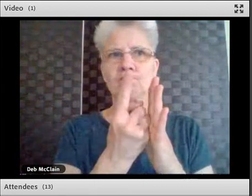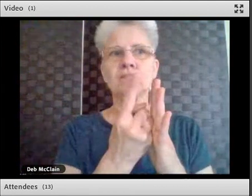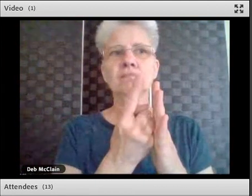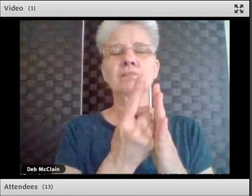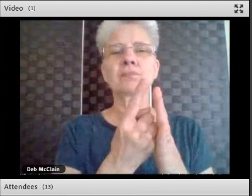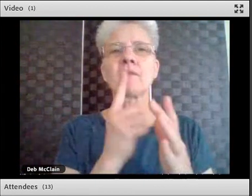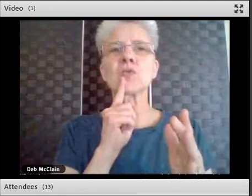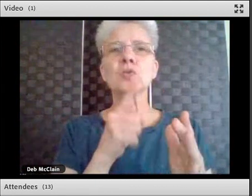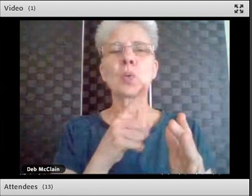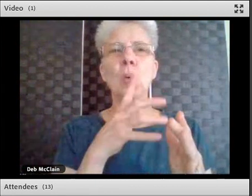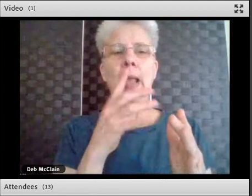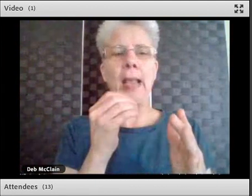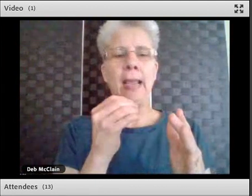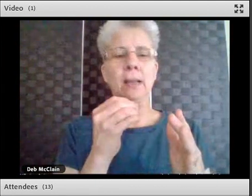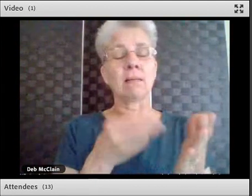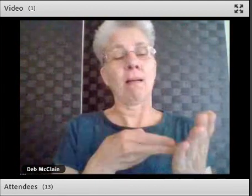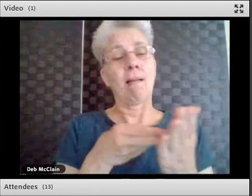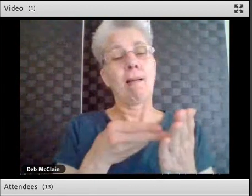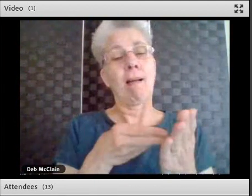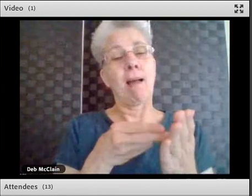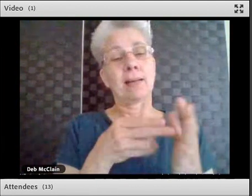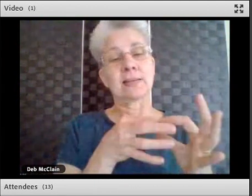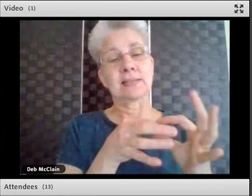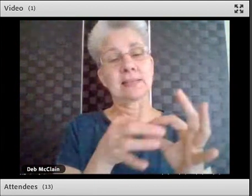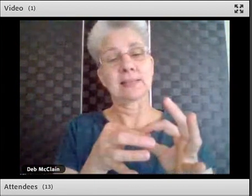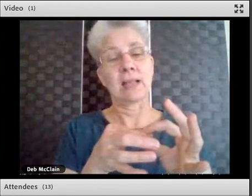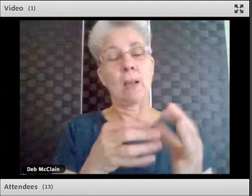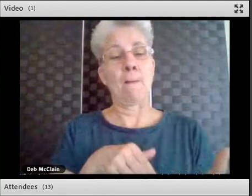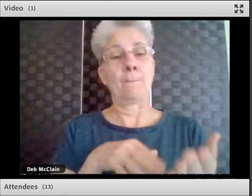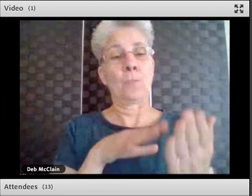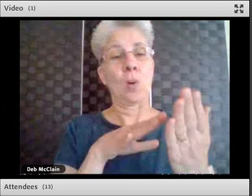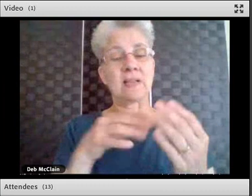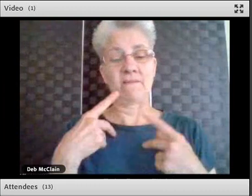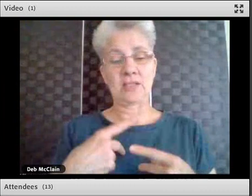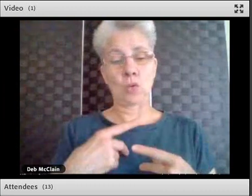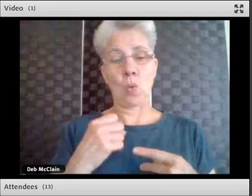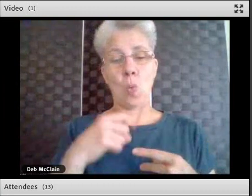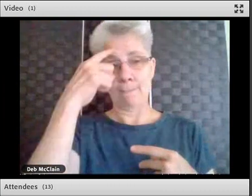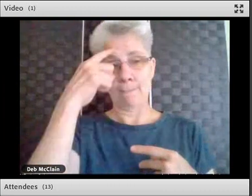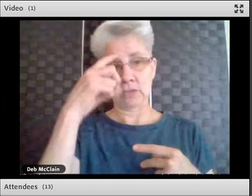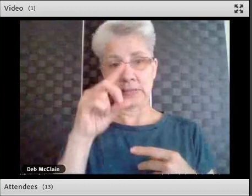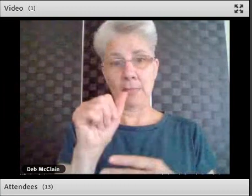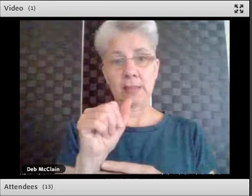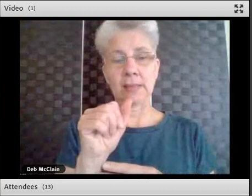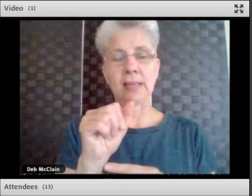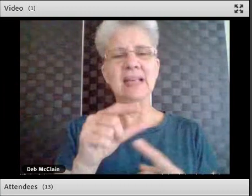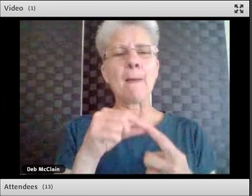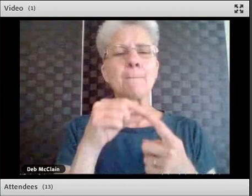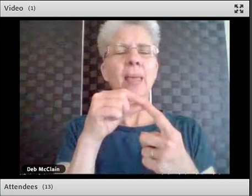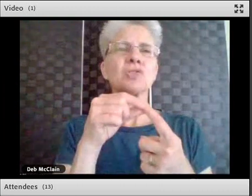And honesty regarding the presence of a physical or mental disability,